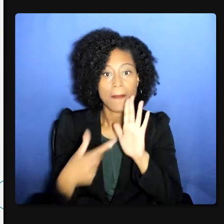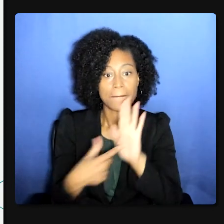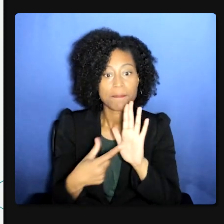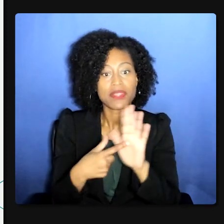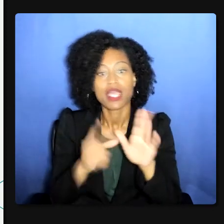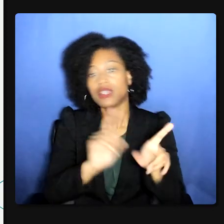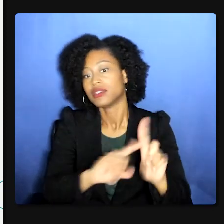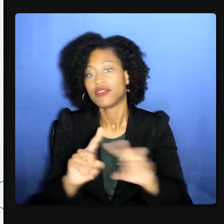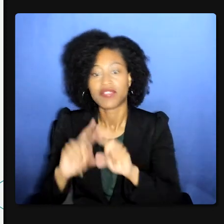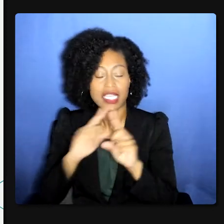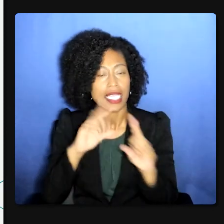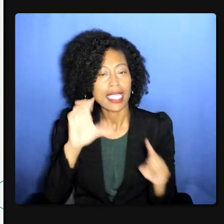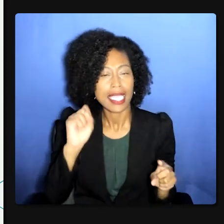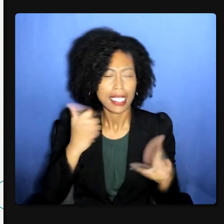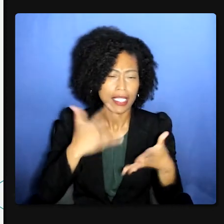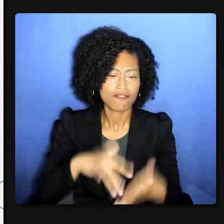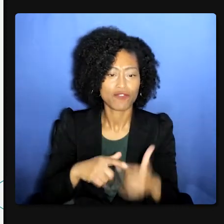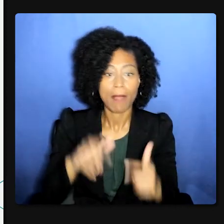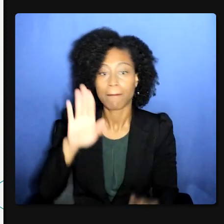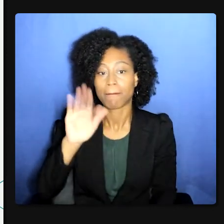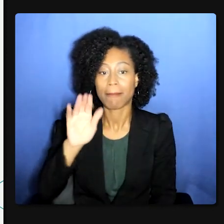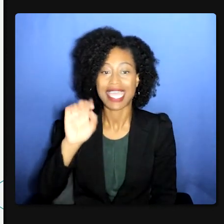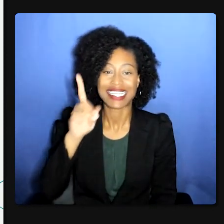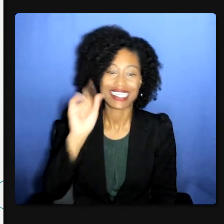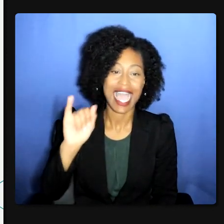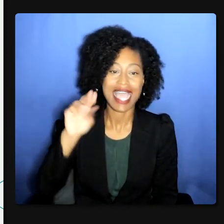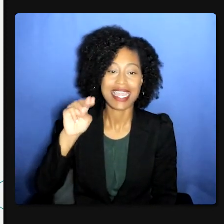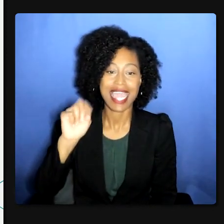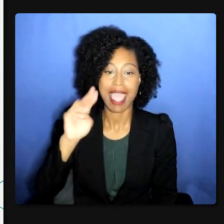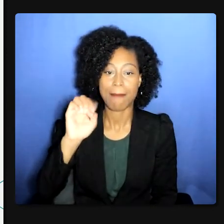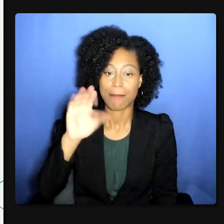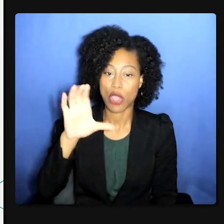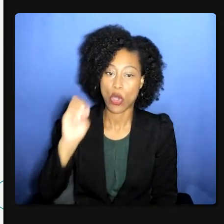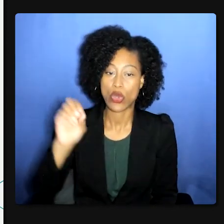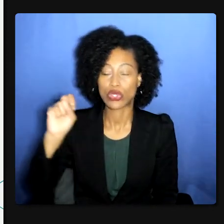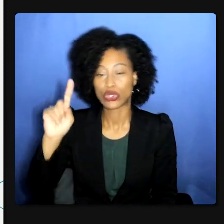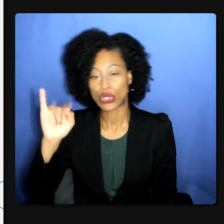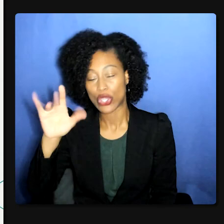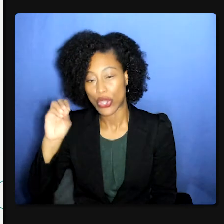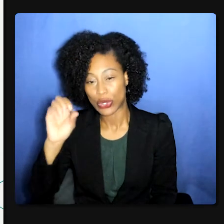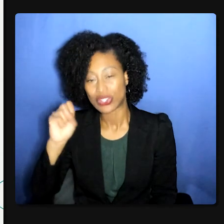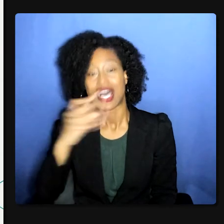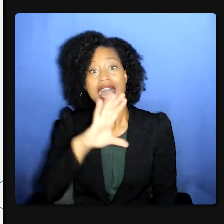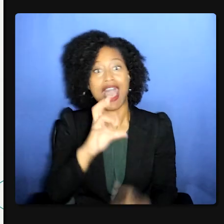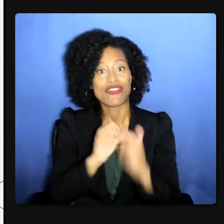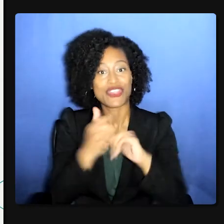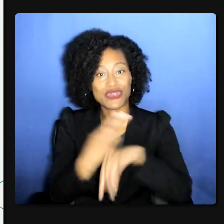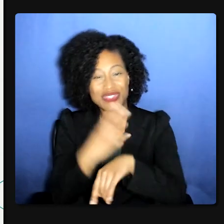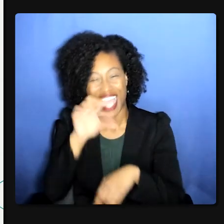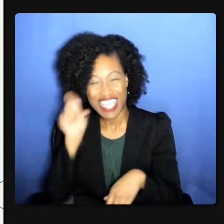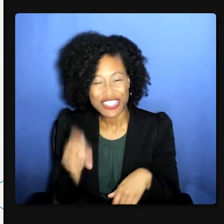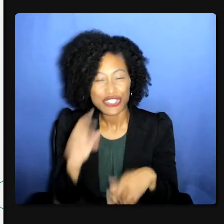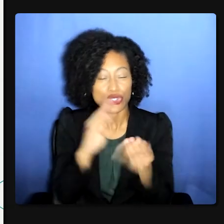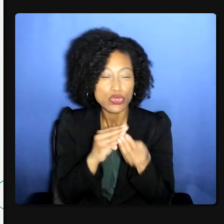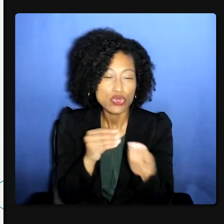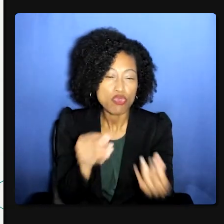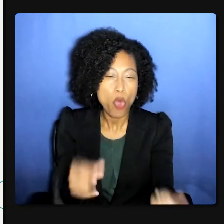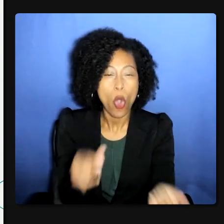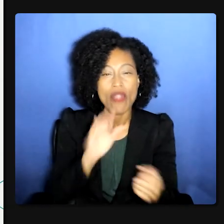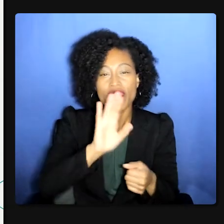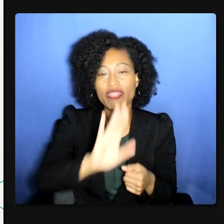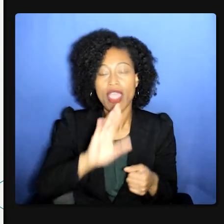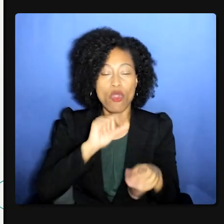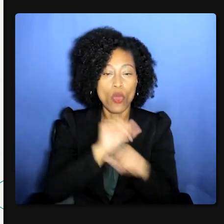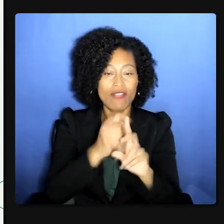case studies from Bandai Namco Studios and Game Studio. They've got great information on how they're using Azure to smooth their work-from-home